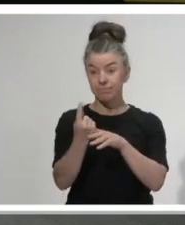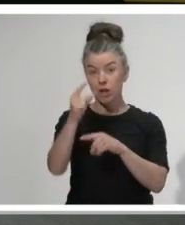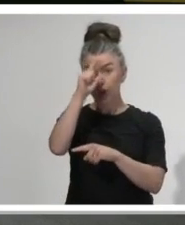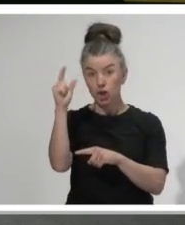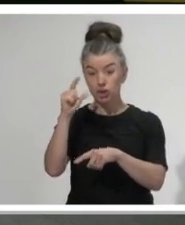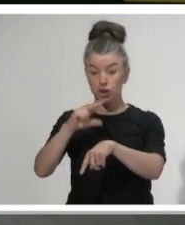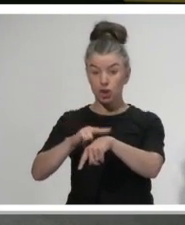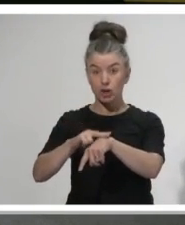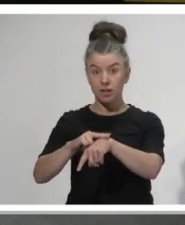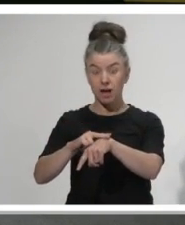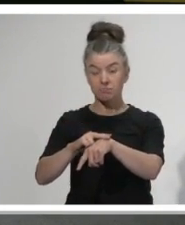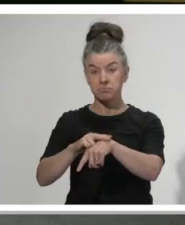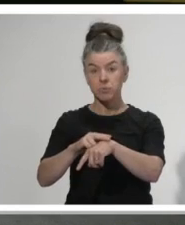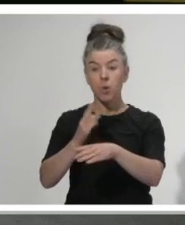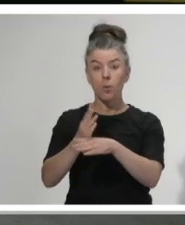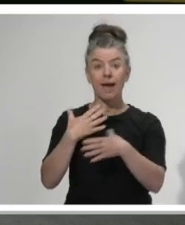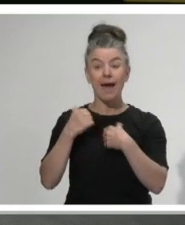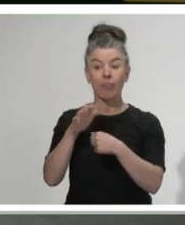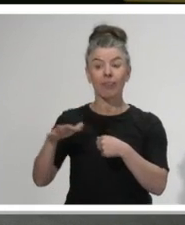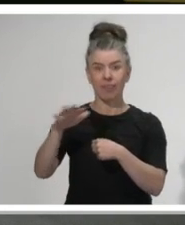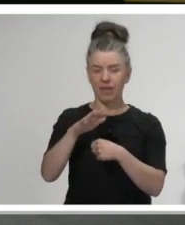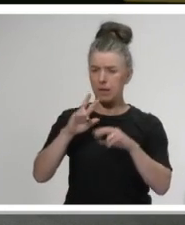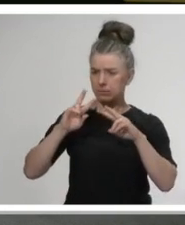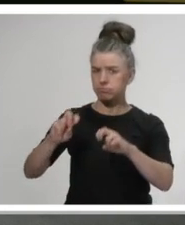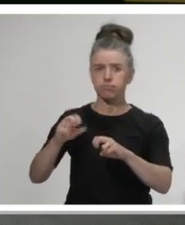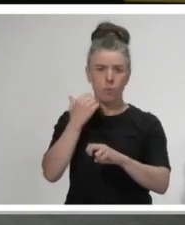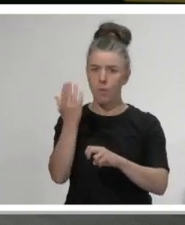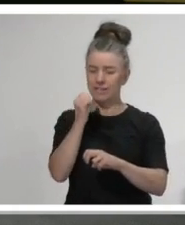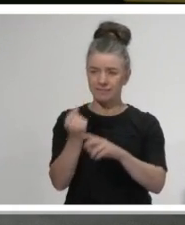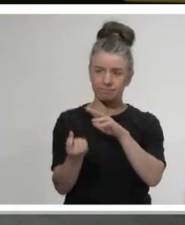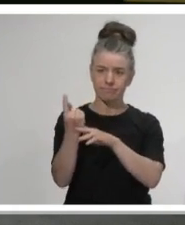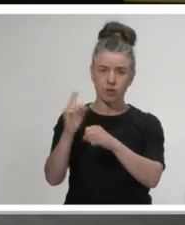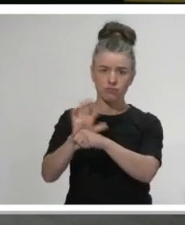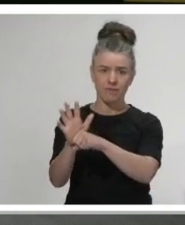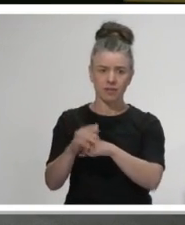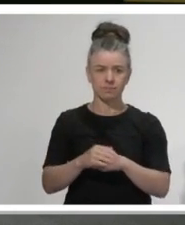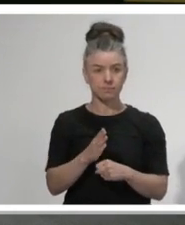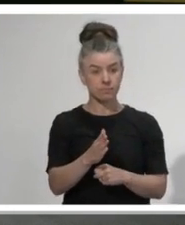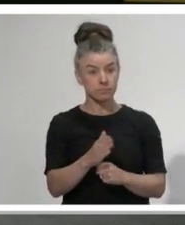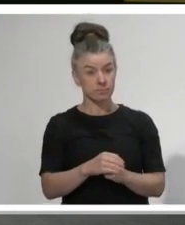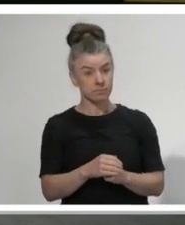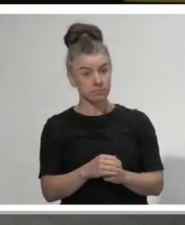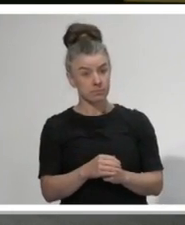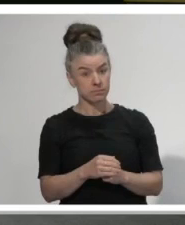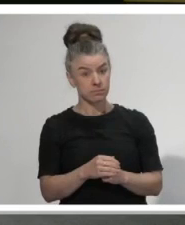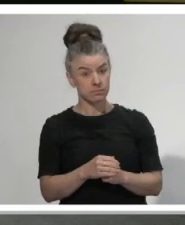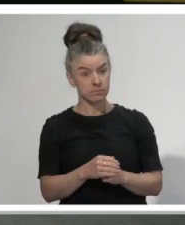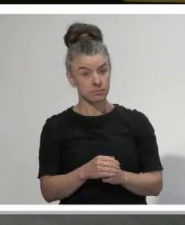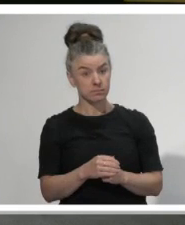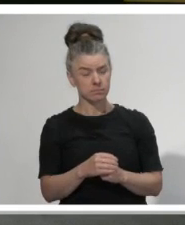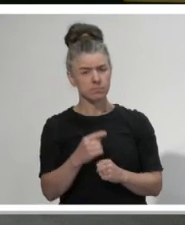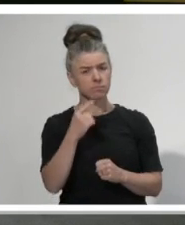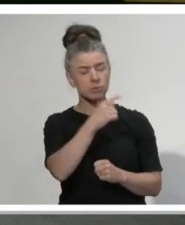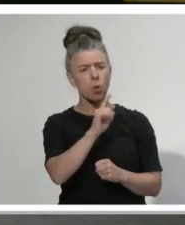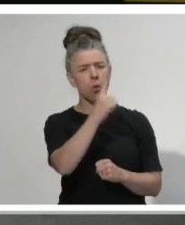fully to find out how they might have been exposed to the virus. Is there a timeline on the current investigation out of Waitemata and how